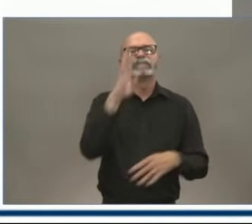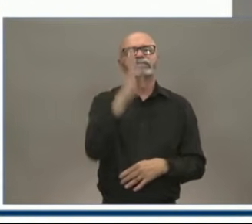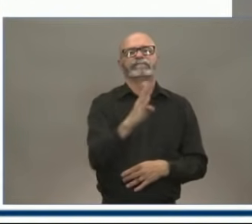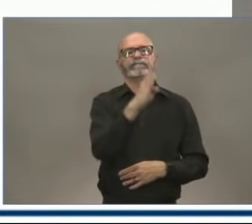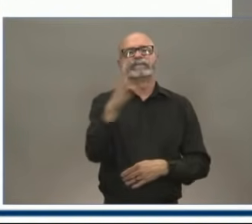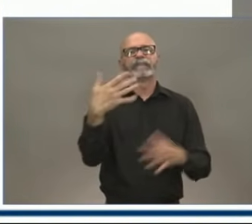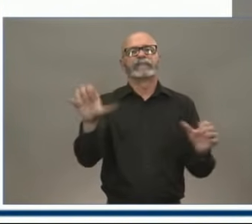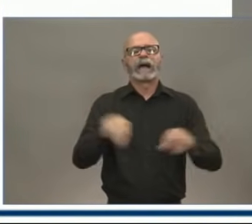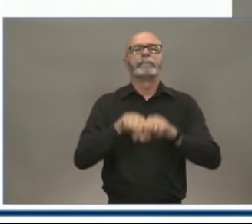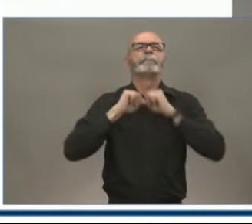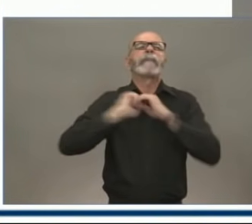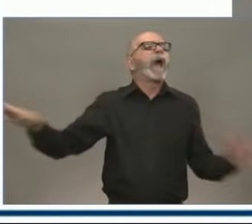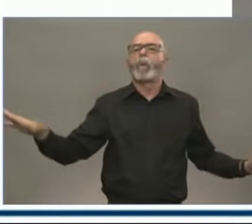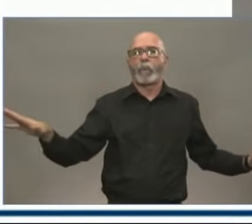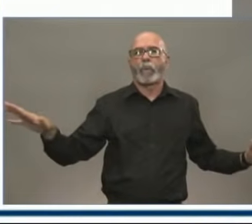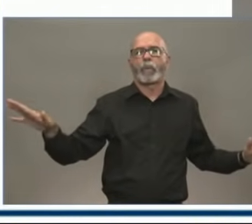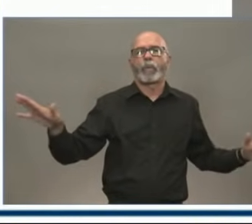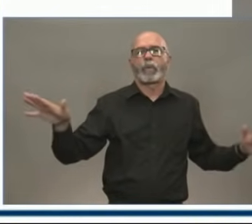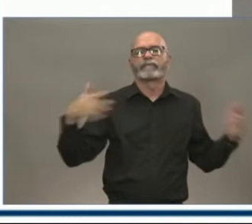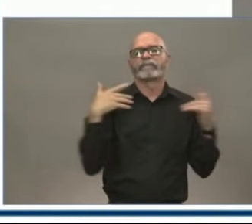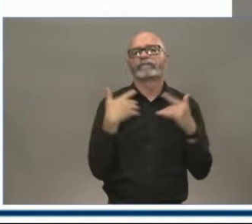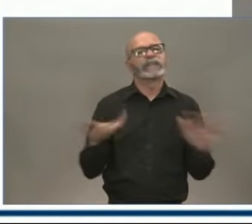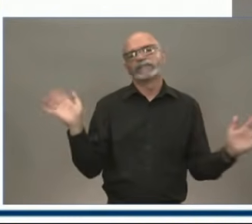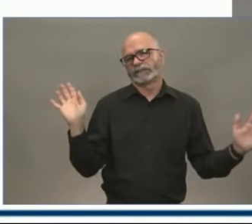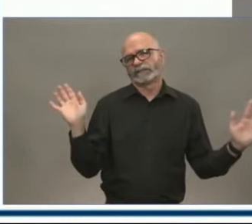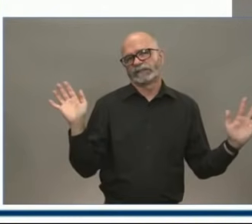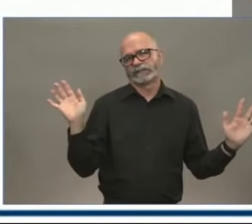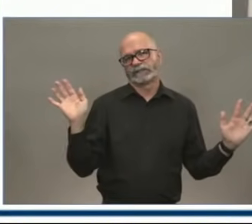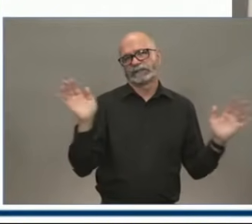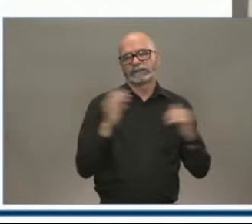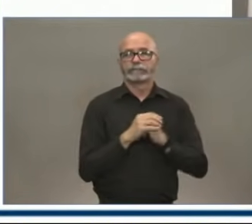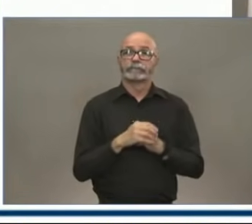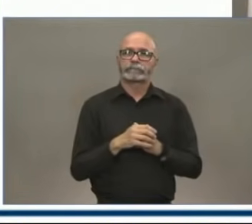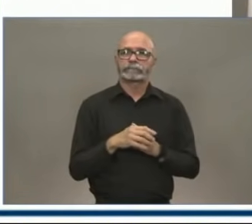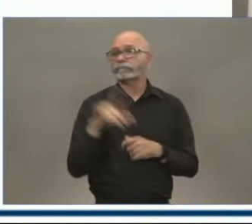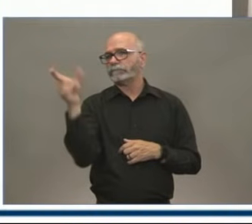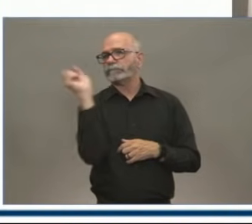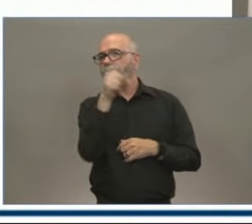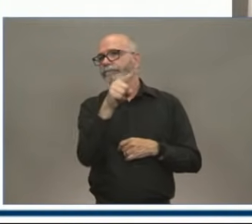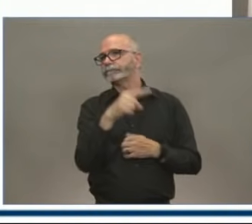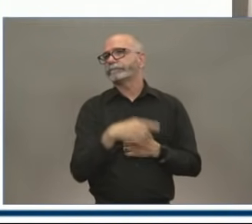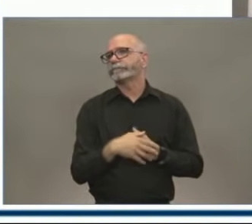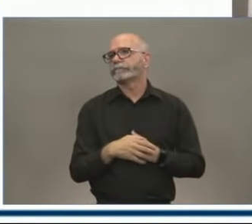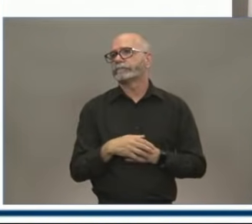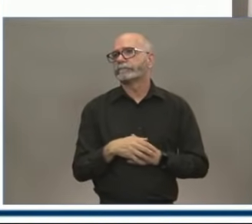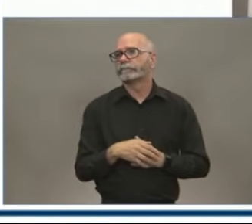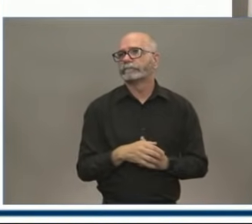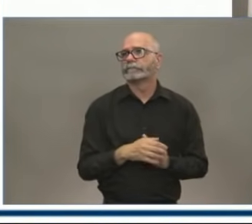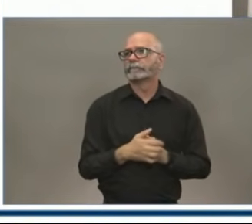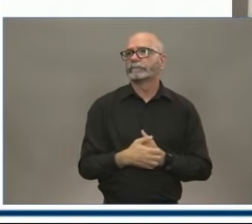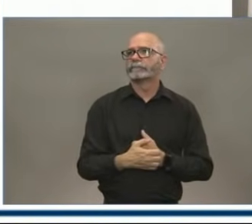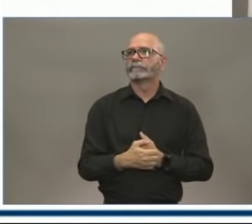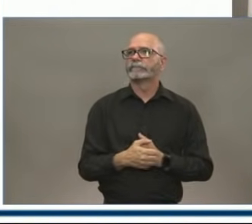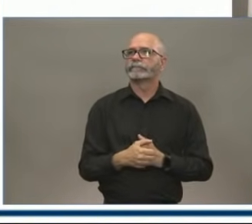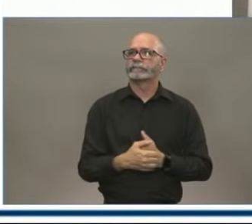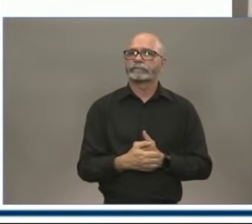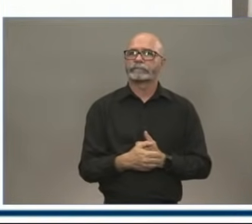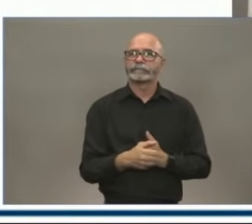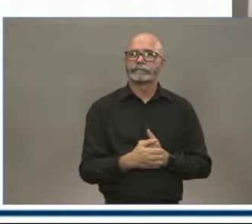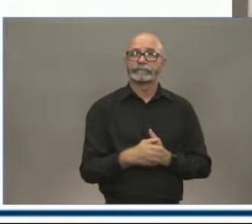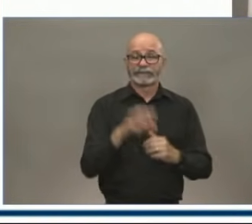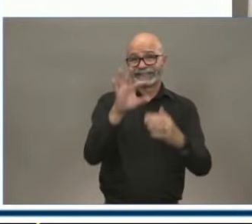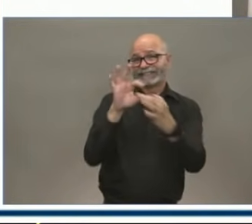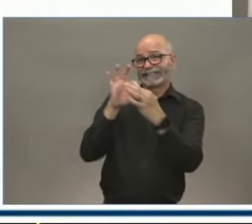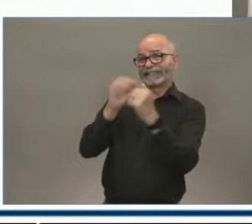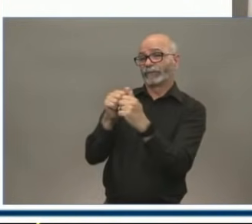higher number of daily case rates. Follow up, Keith. Around the restrictions, why wouldn't you